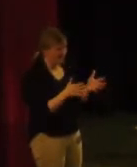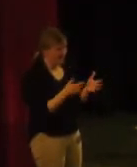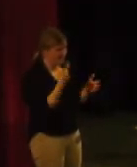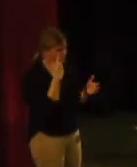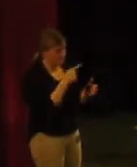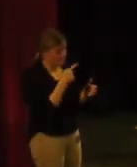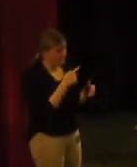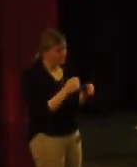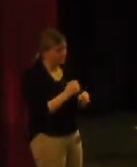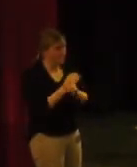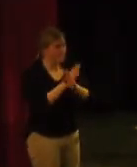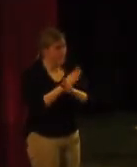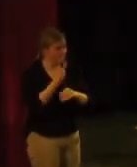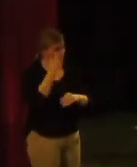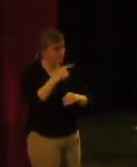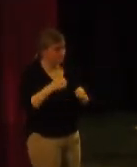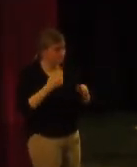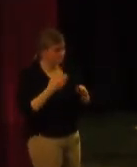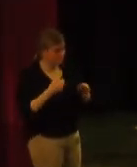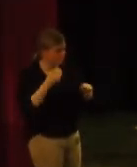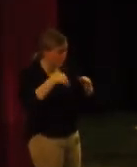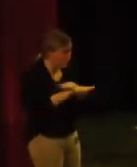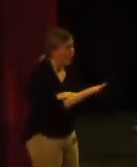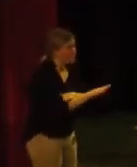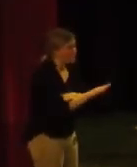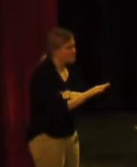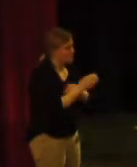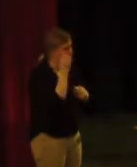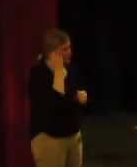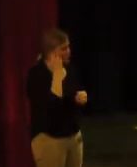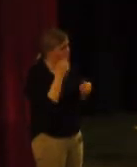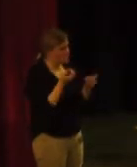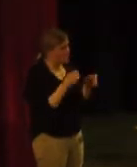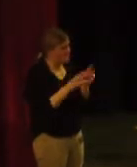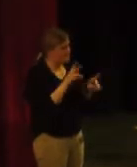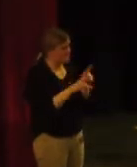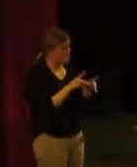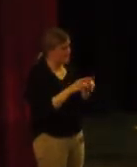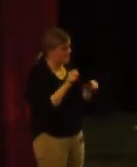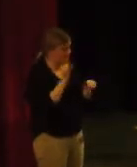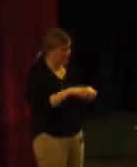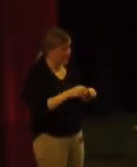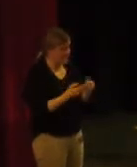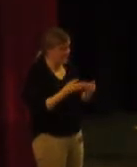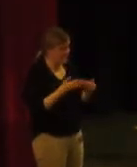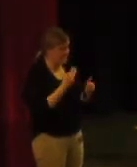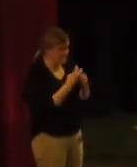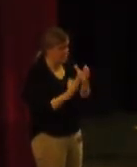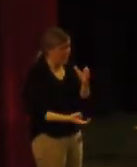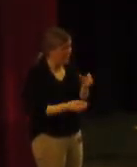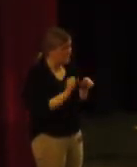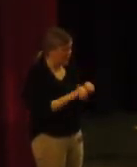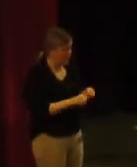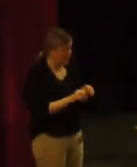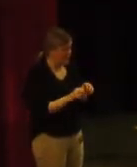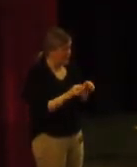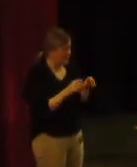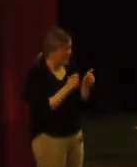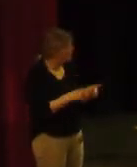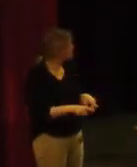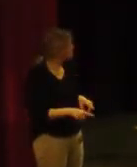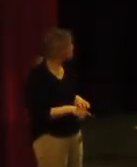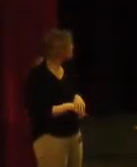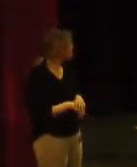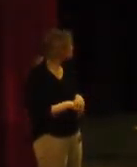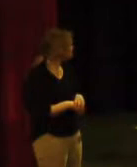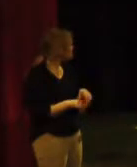crossing, except in some areas in Texas, it gets pretty deep and pretty nasty currents, and people do drown there pretty easily. This is right on the